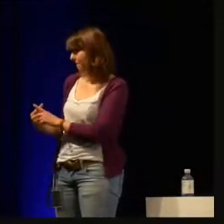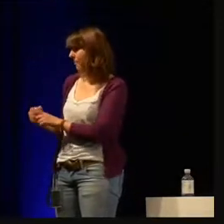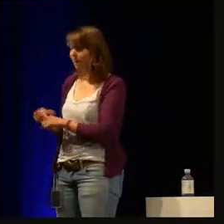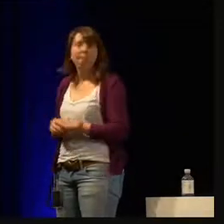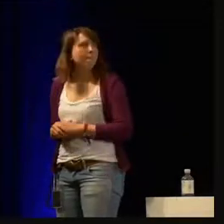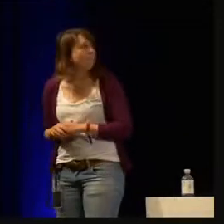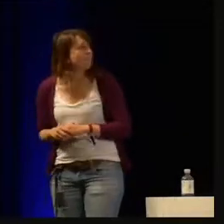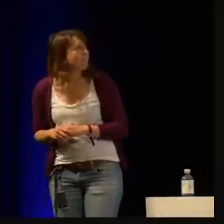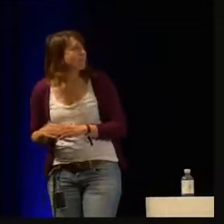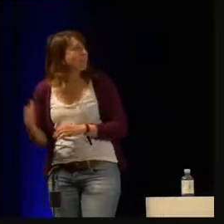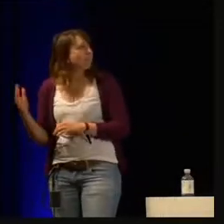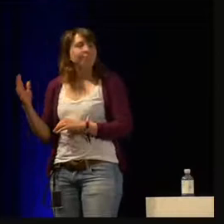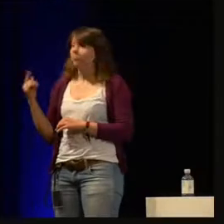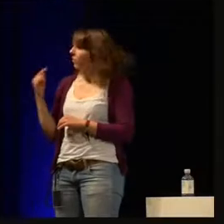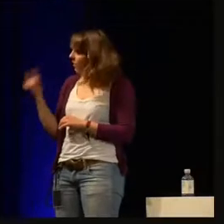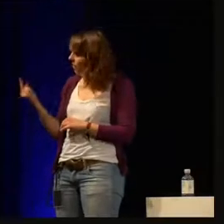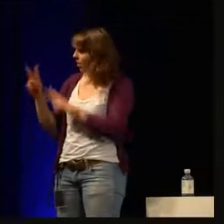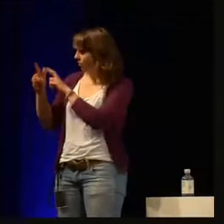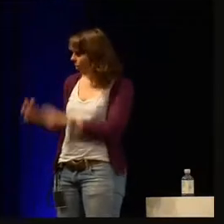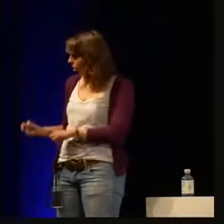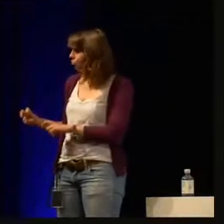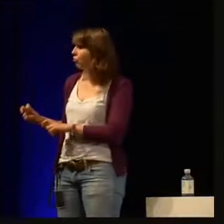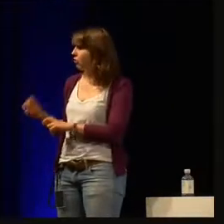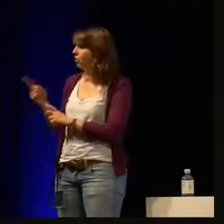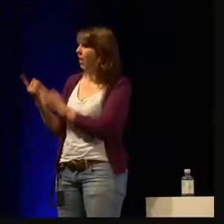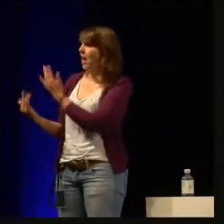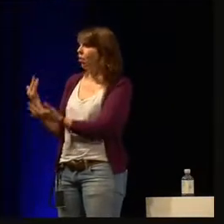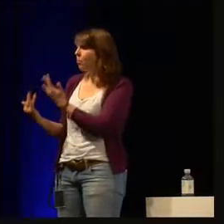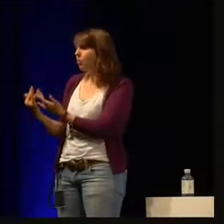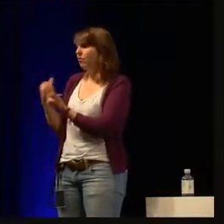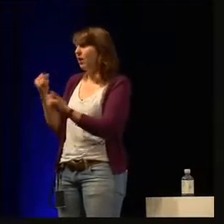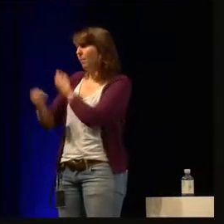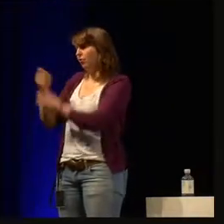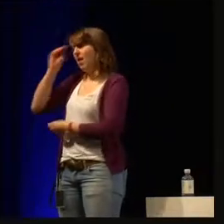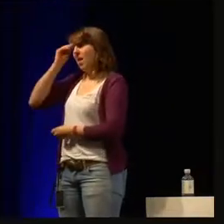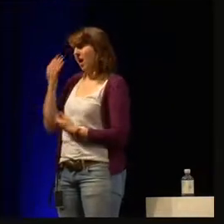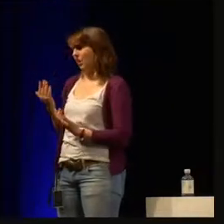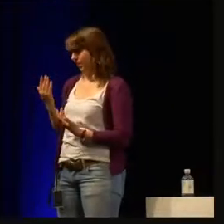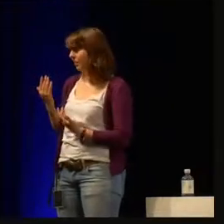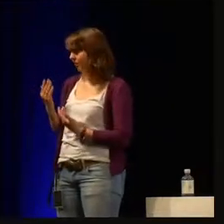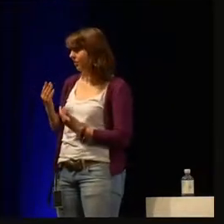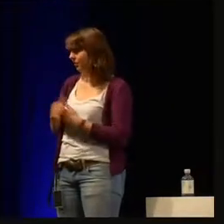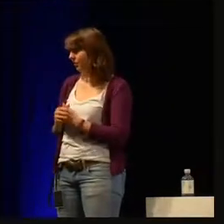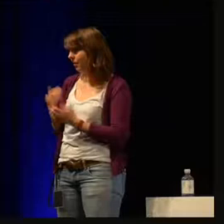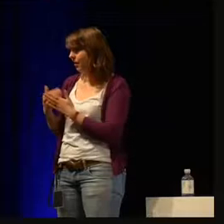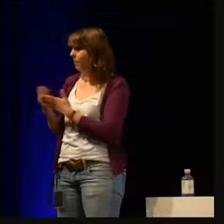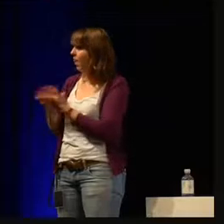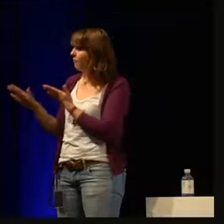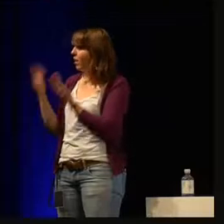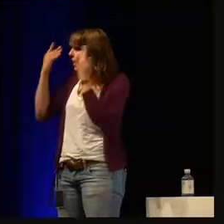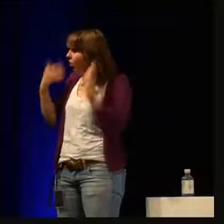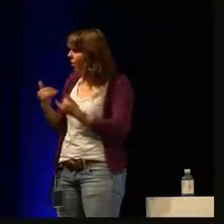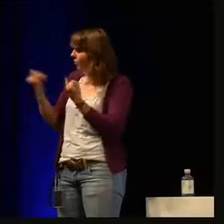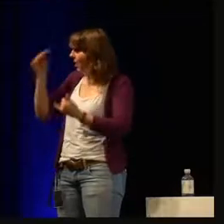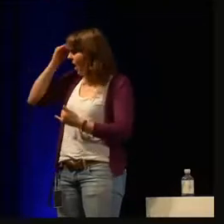So a couple of words about ourselves. Karen is researching at the University of Amsterdam, Bayesian methods